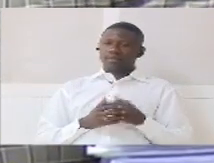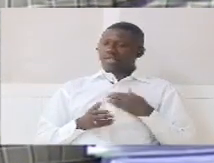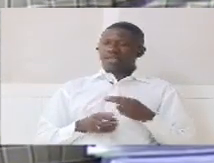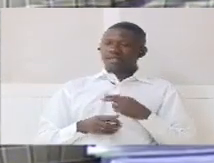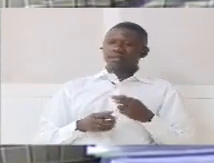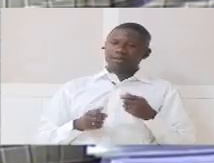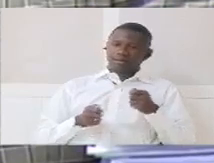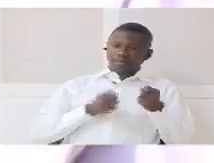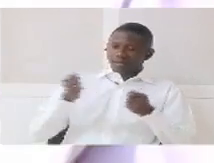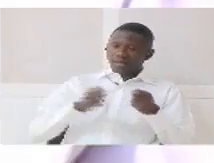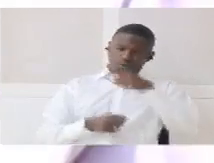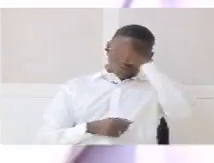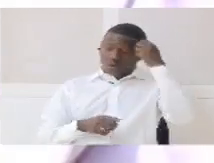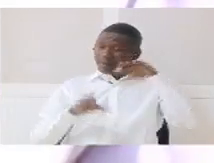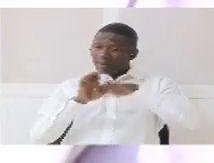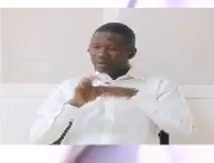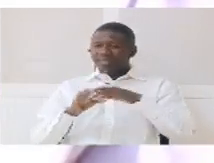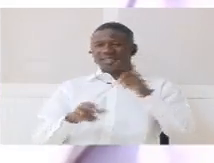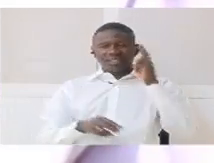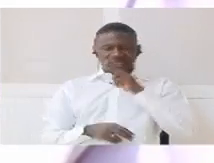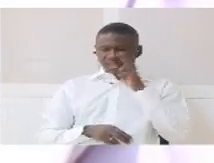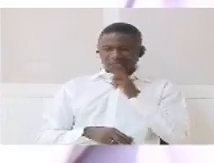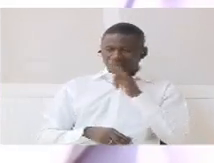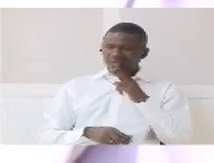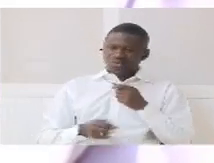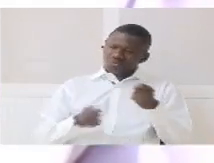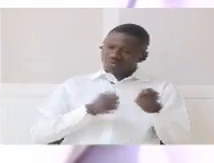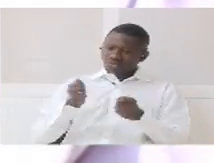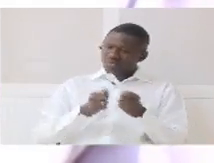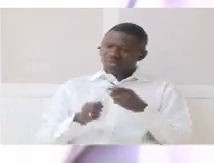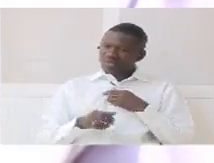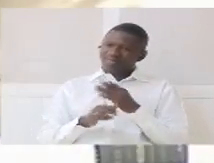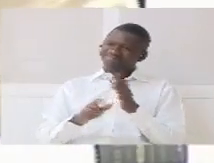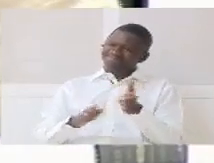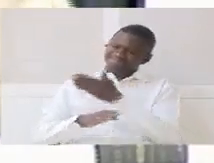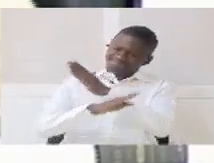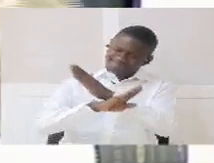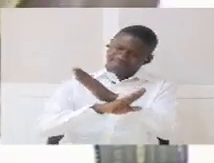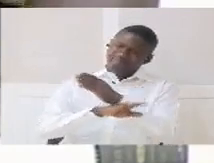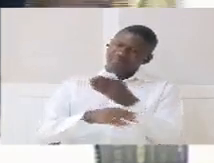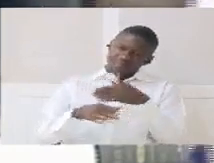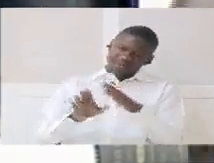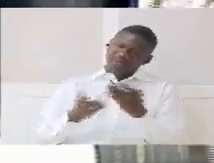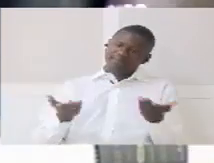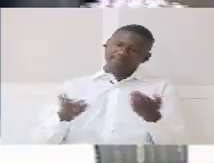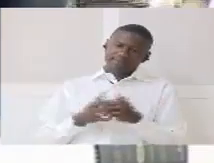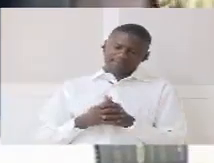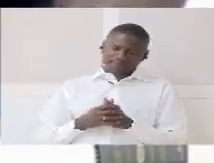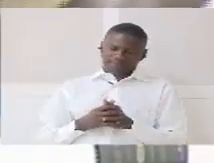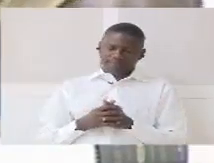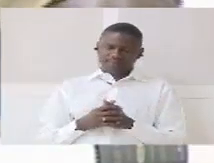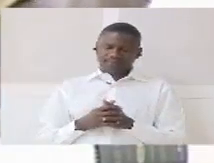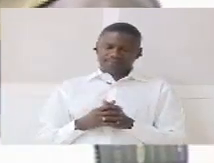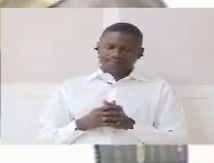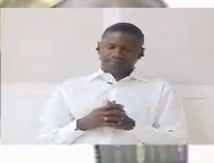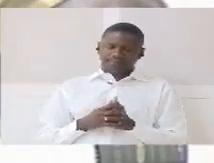these things from happening? Maralo Bundala Carola, Ferrete Bulubai, Cementa Mandino, Purka Ulubai. Ah, because actually,